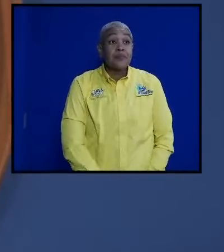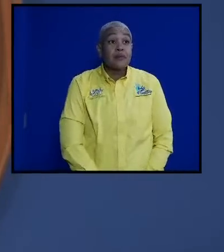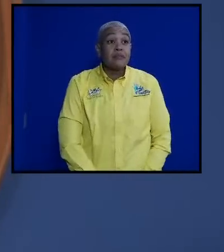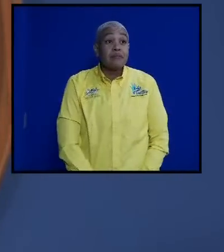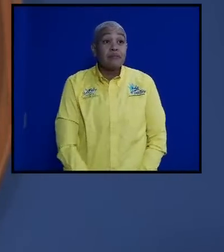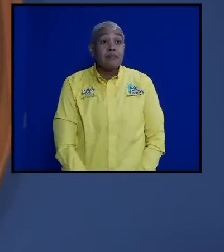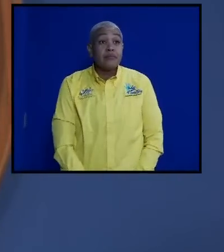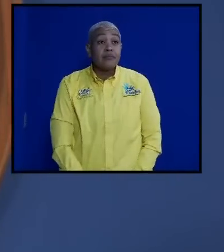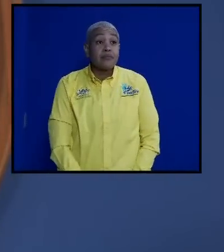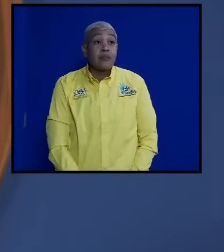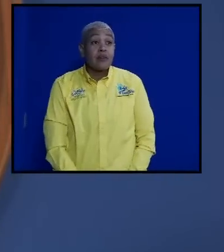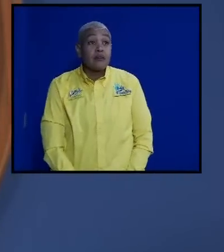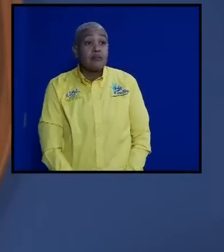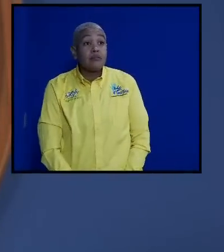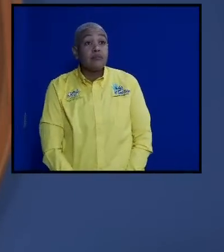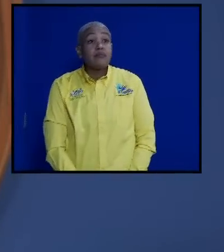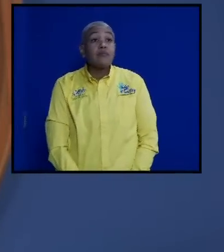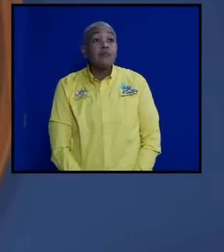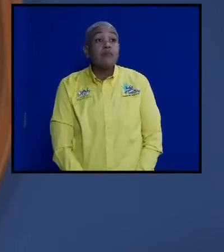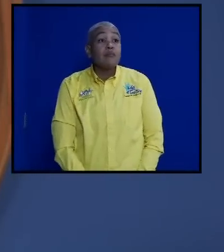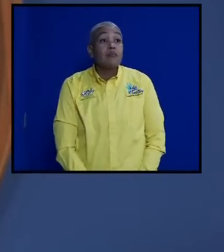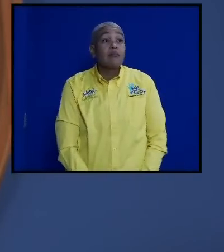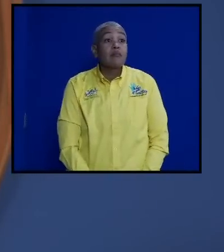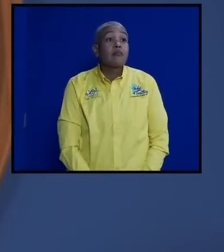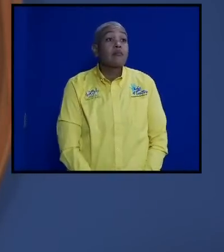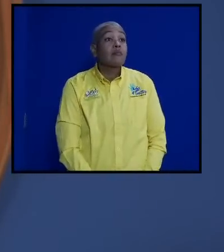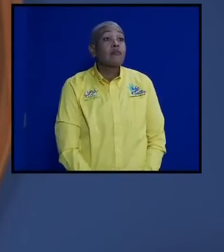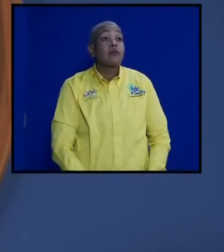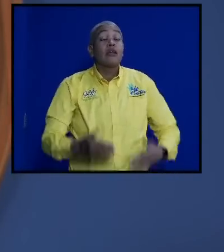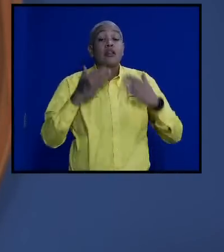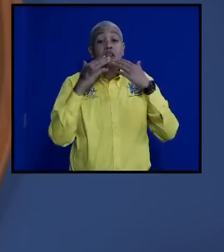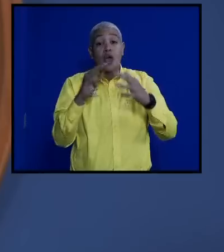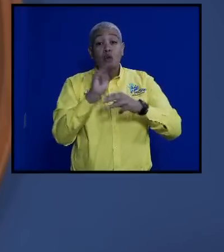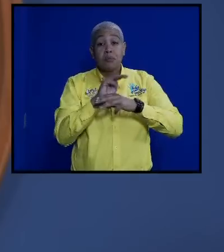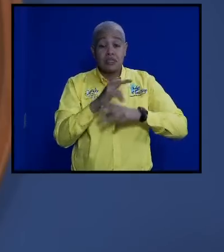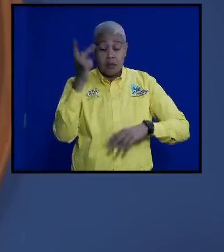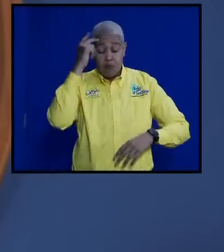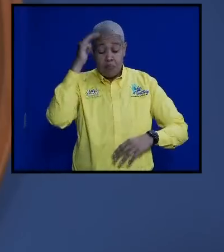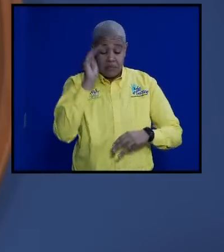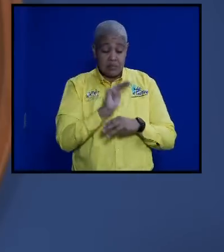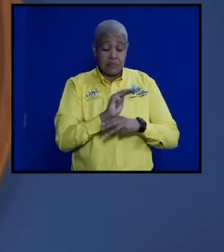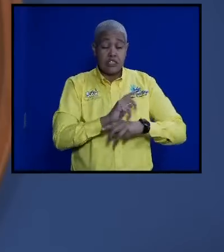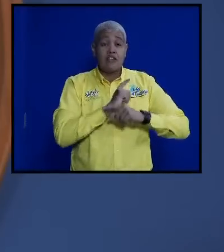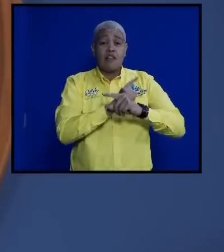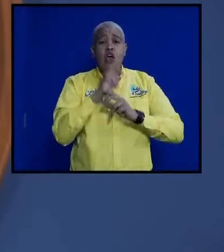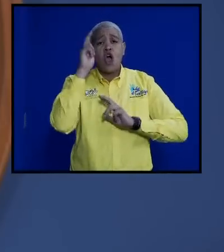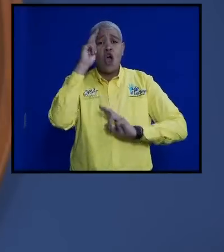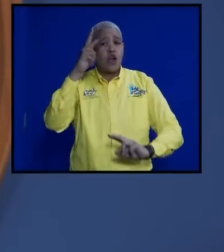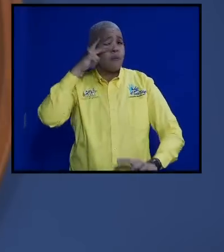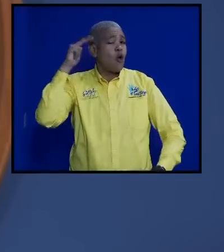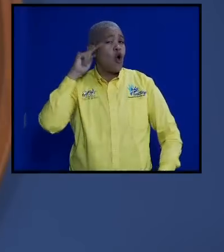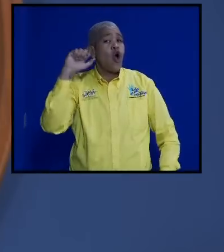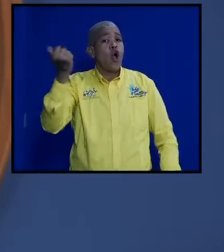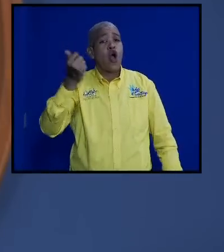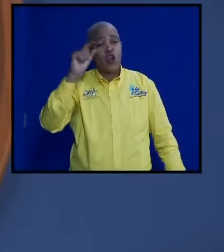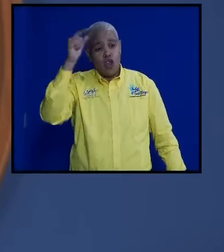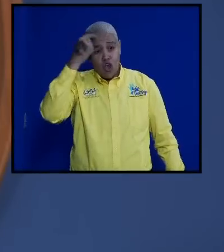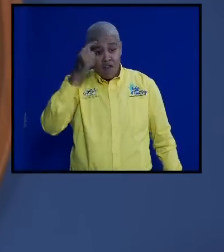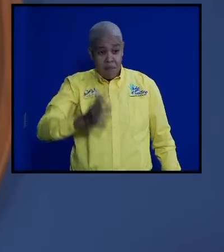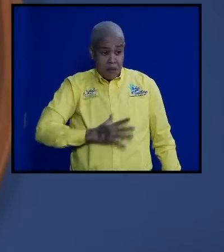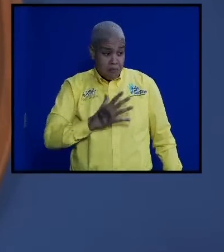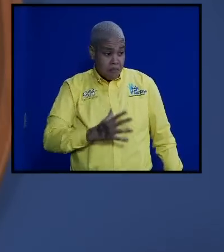Thank you, Minister. Prime Minister and Minister of Defense, the Most Honorable Andrew Holness, other government ministers and